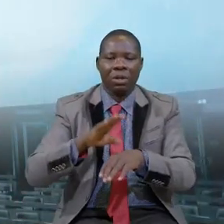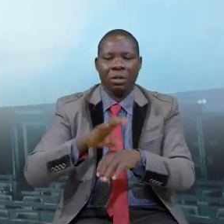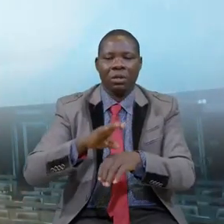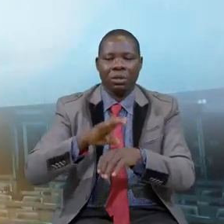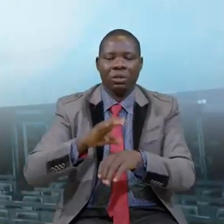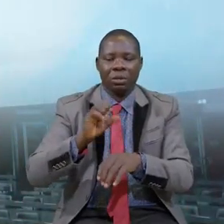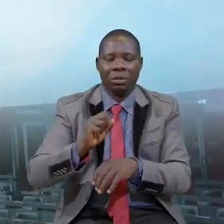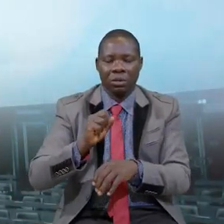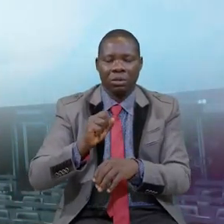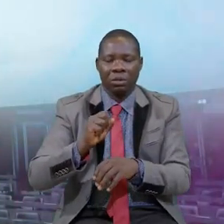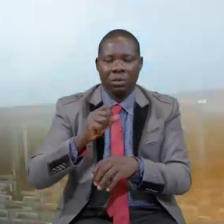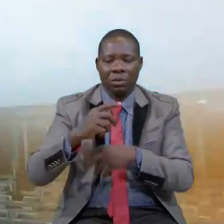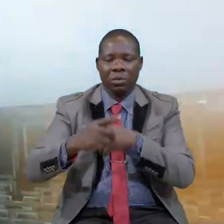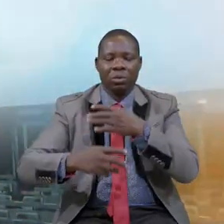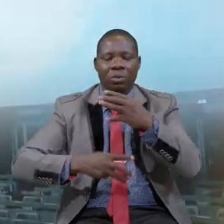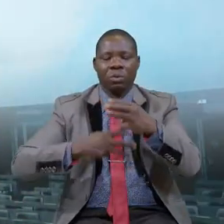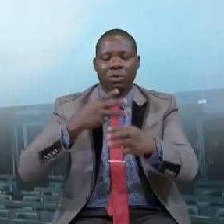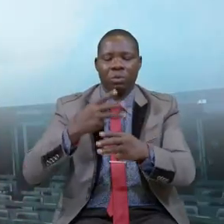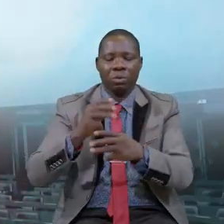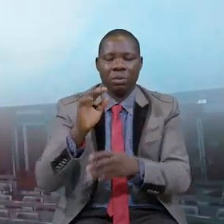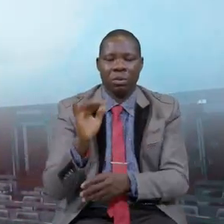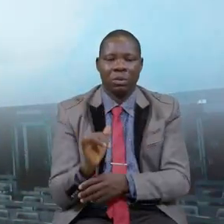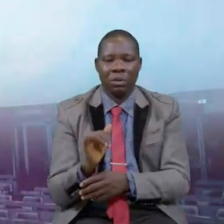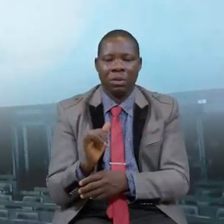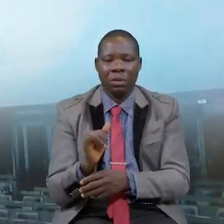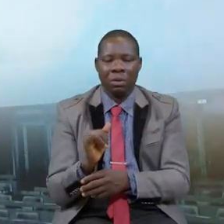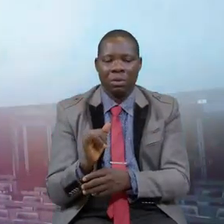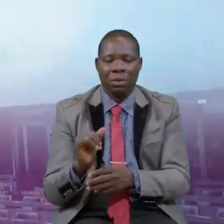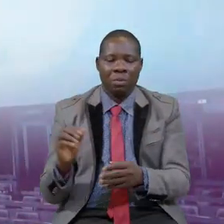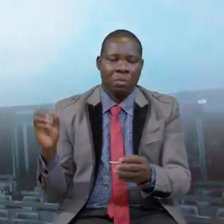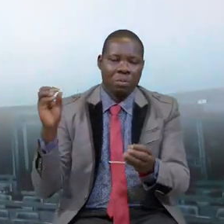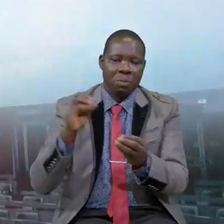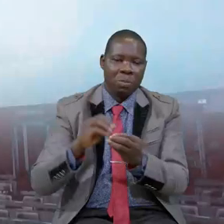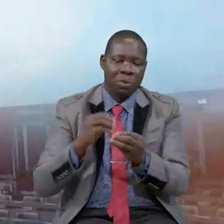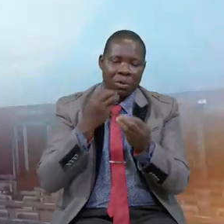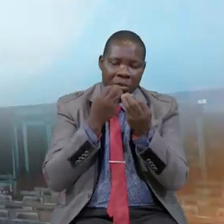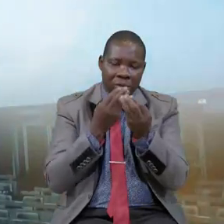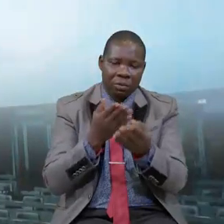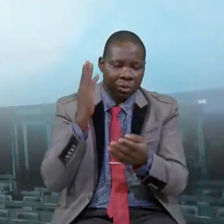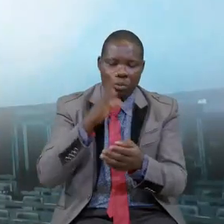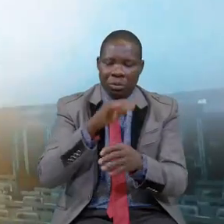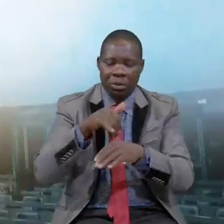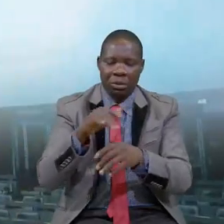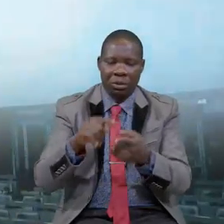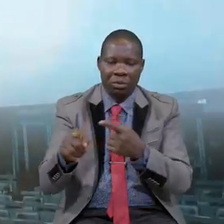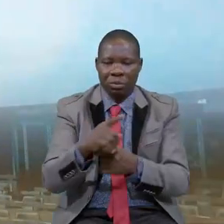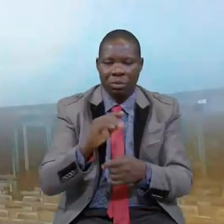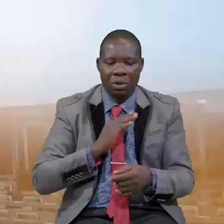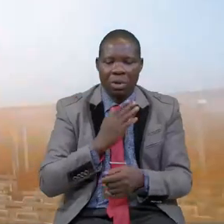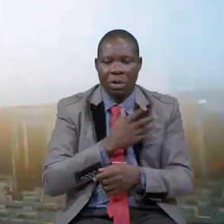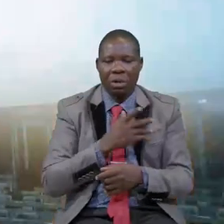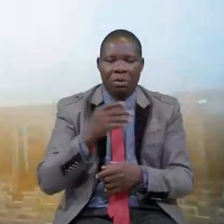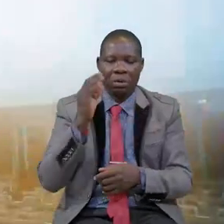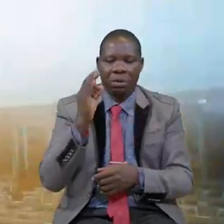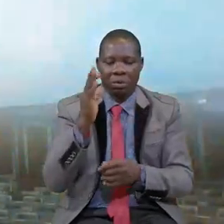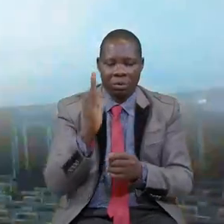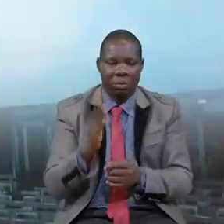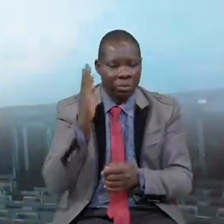globally more details about this will be sent to you our pastor will be delighted to have